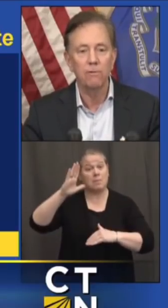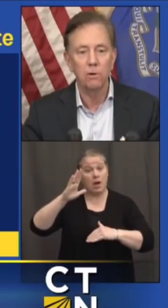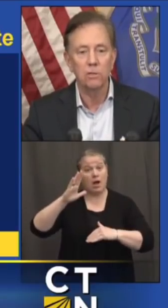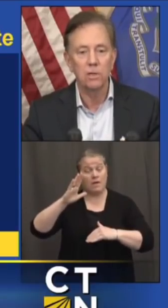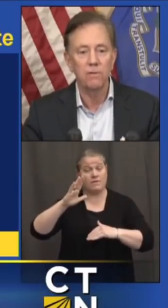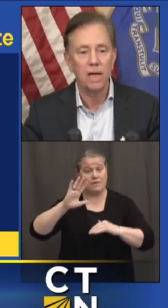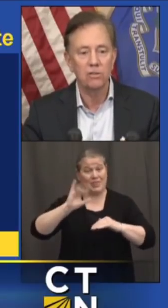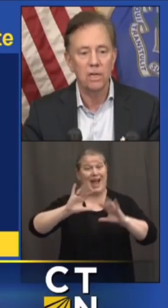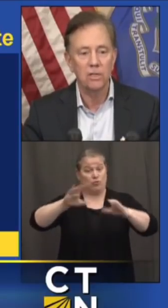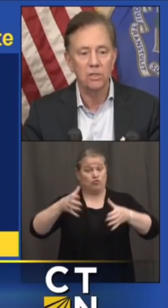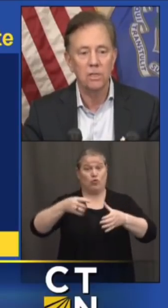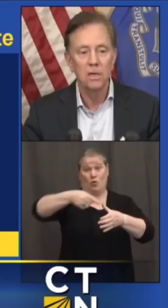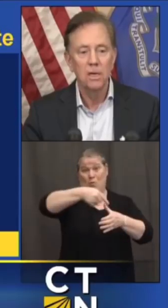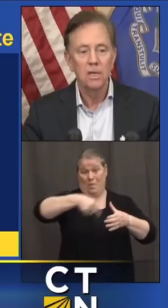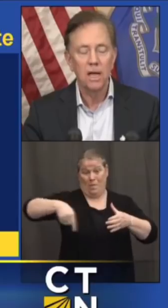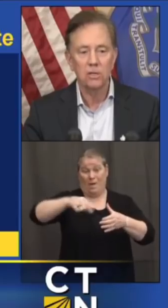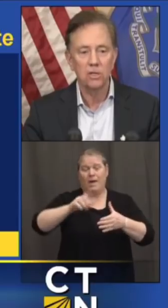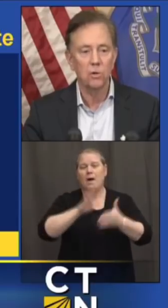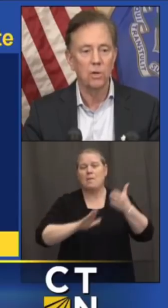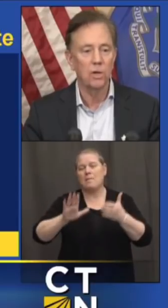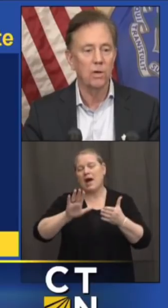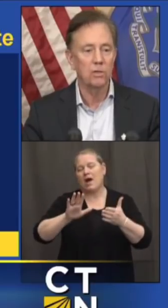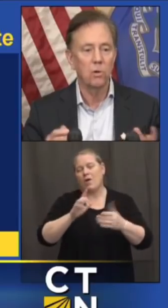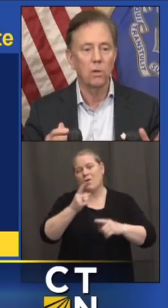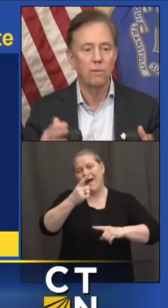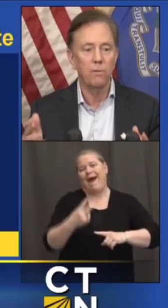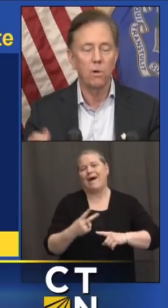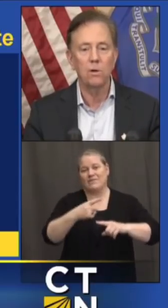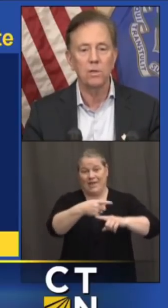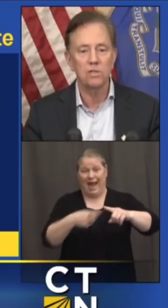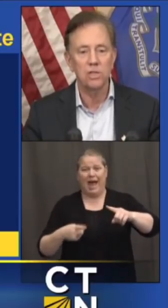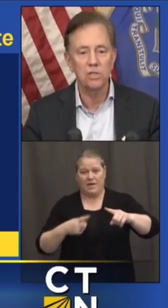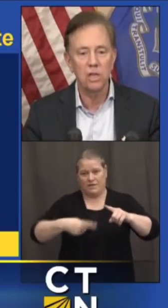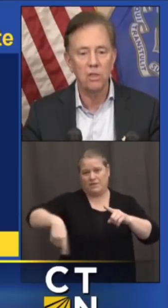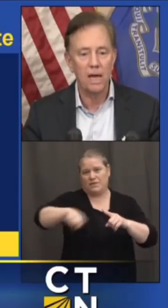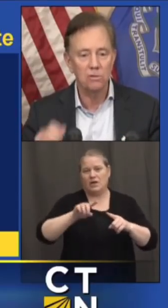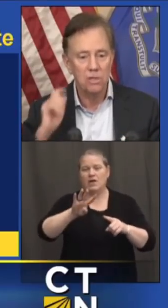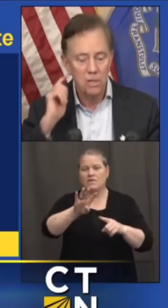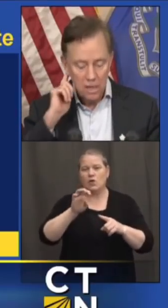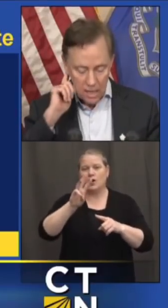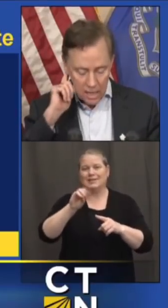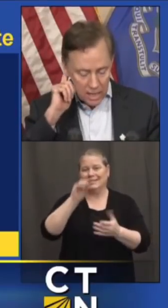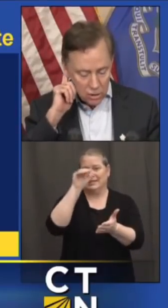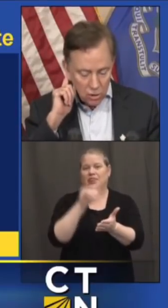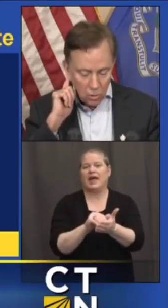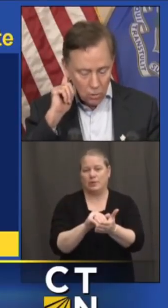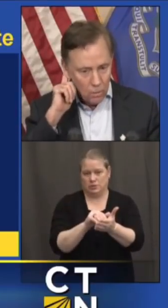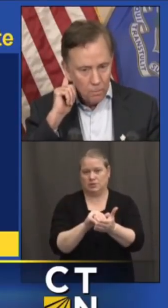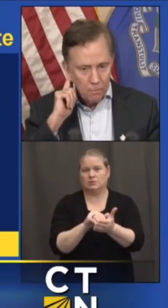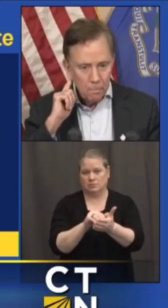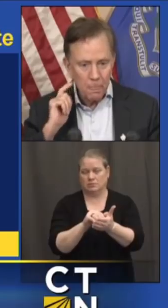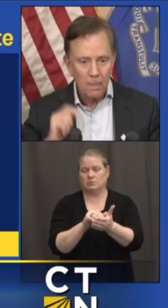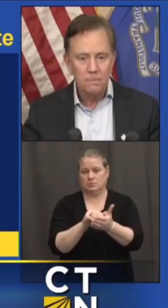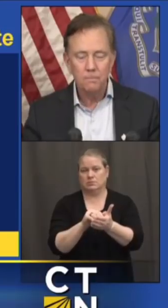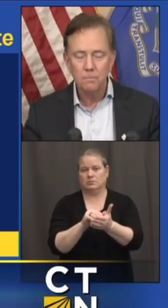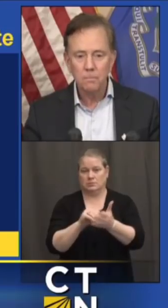with their first vaccination. That's extraordinary. A total of 460,000 in